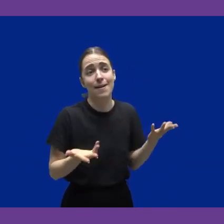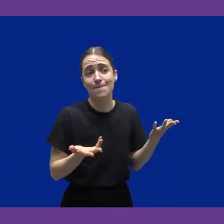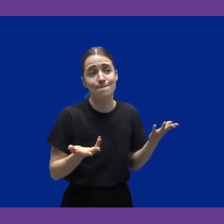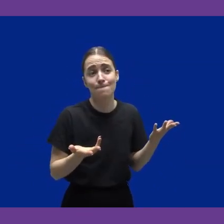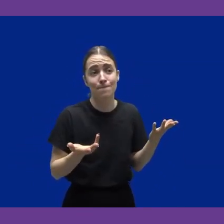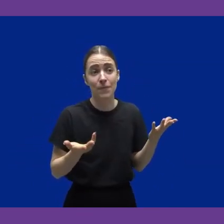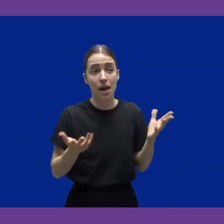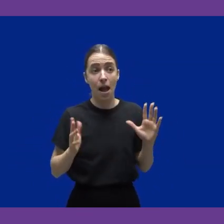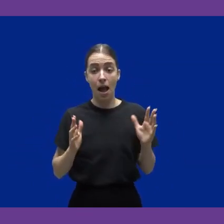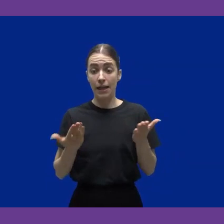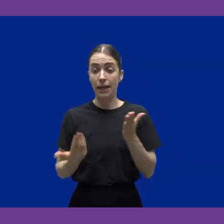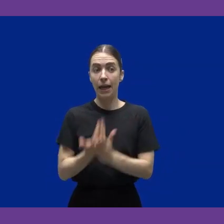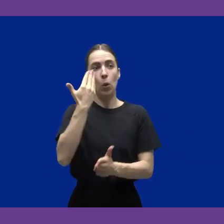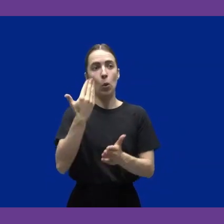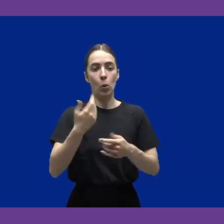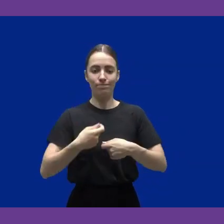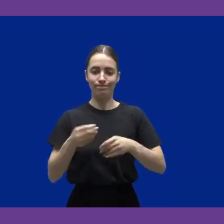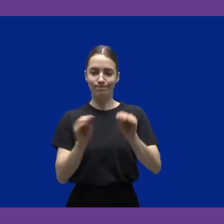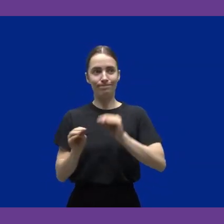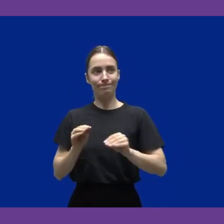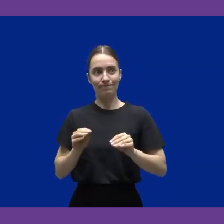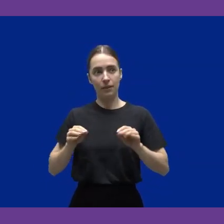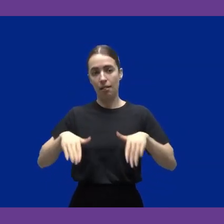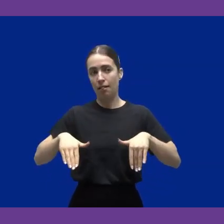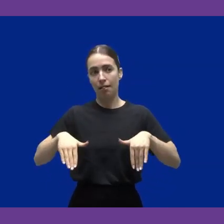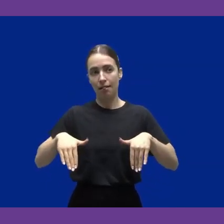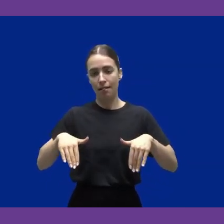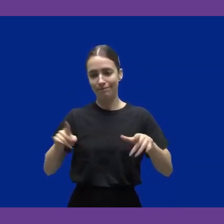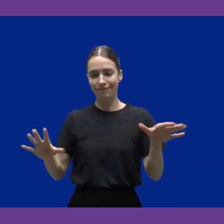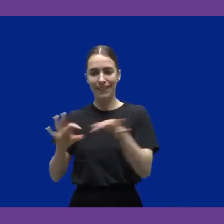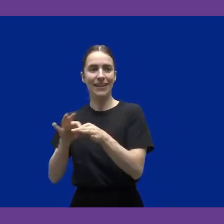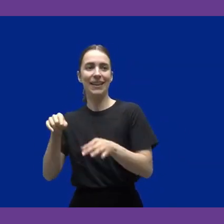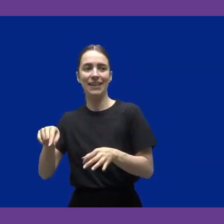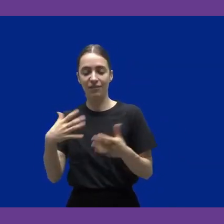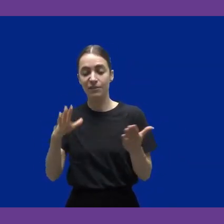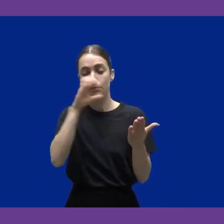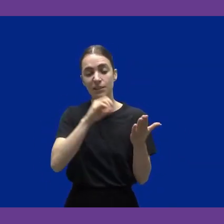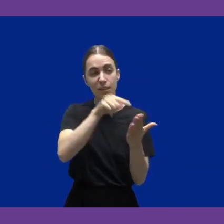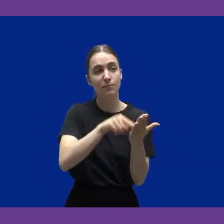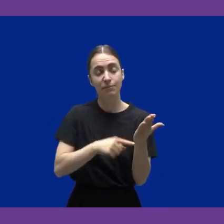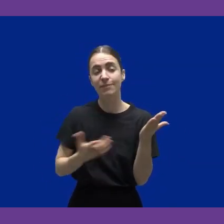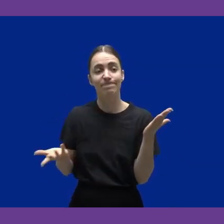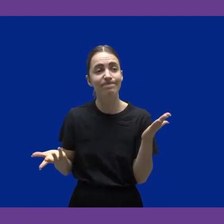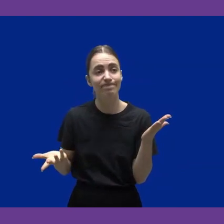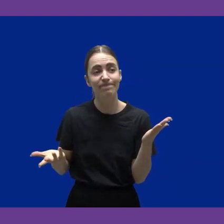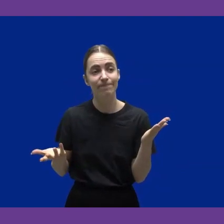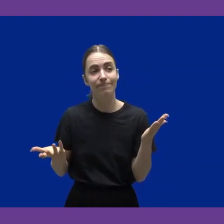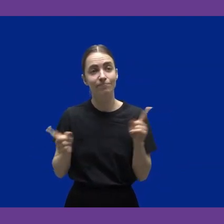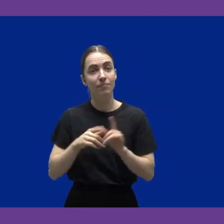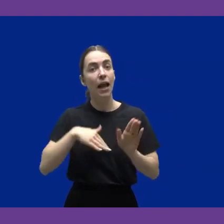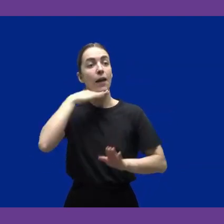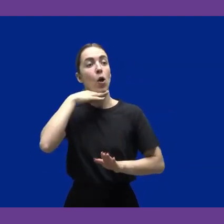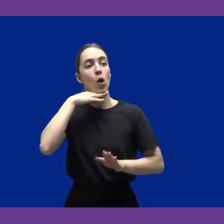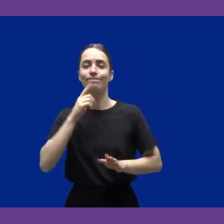edition. And again, you can use it as a useful document, so the present version, in your declaration of